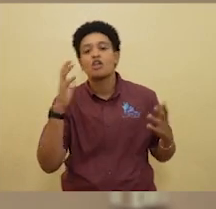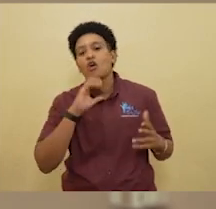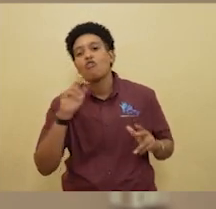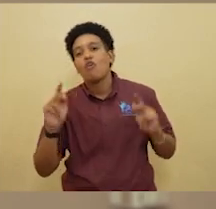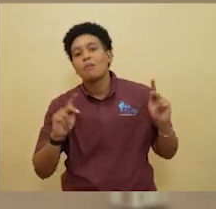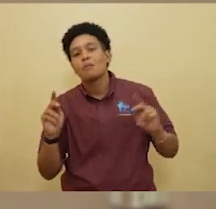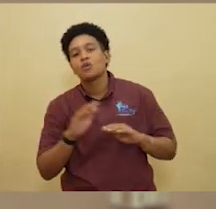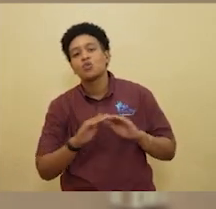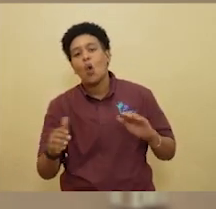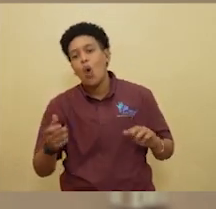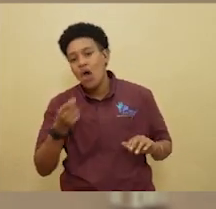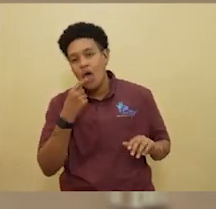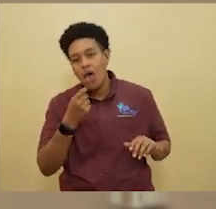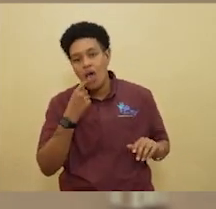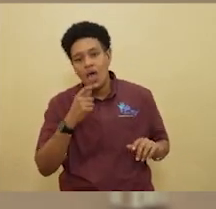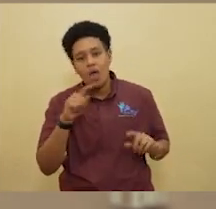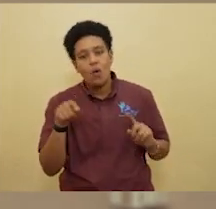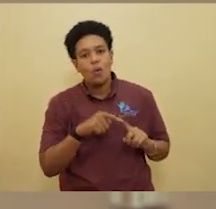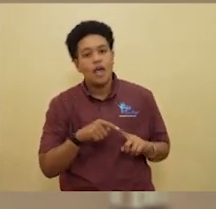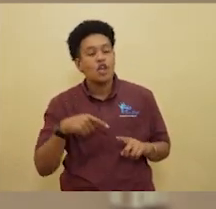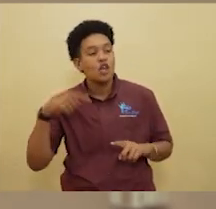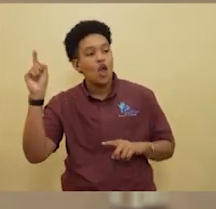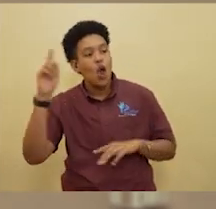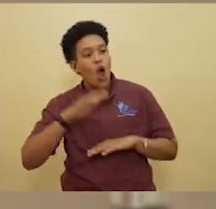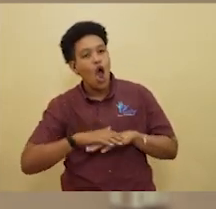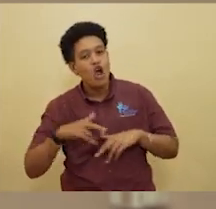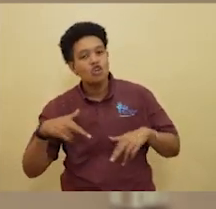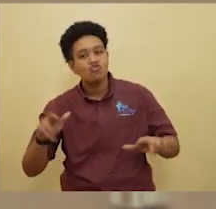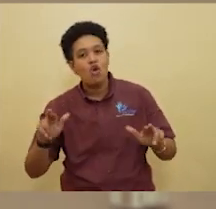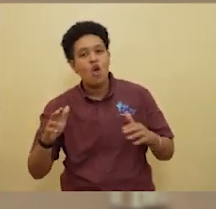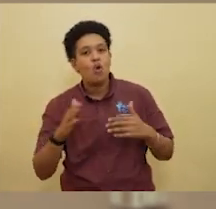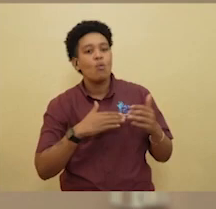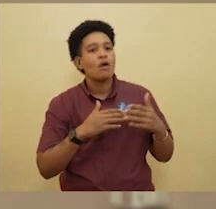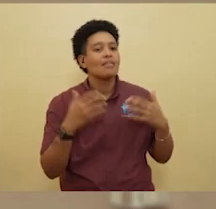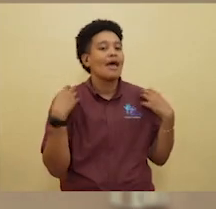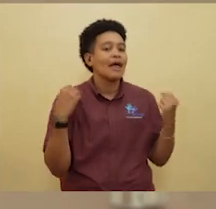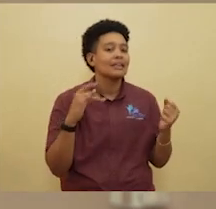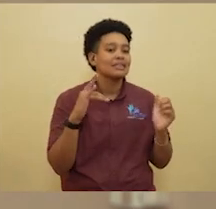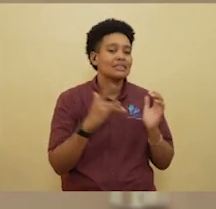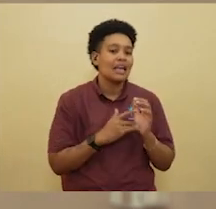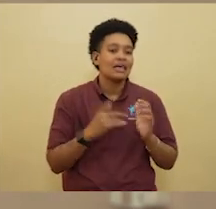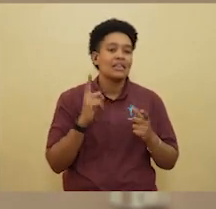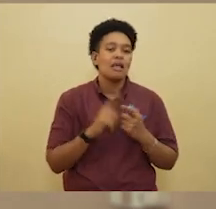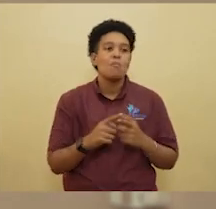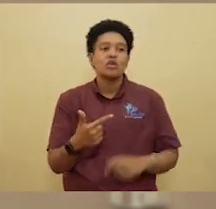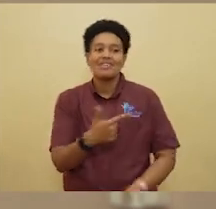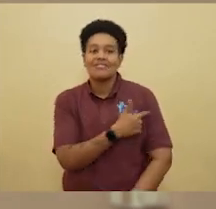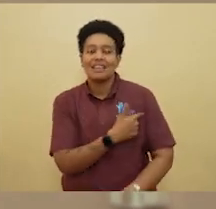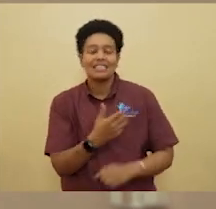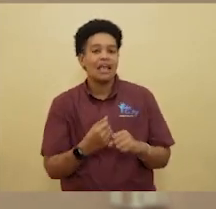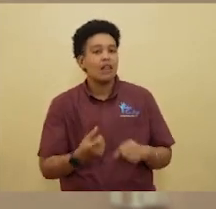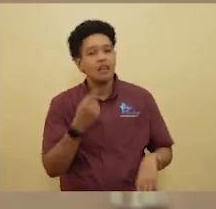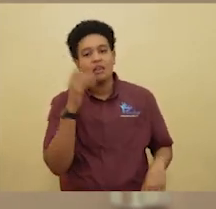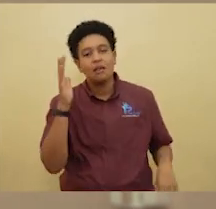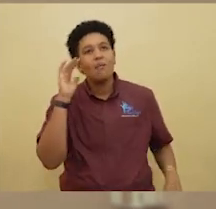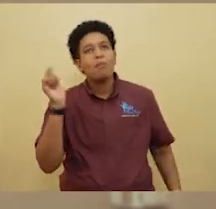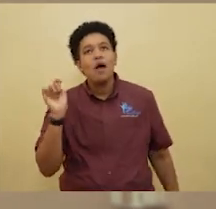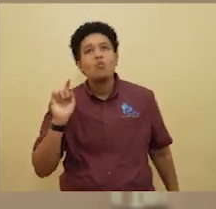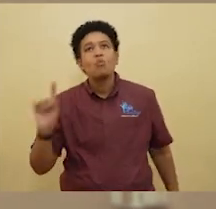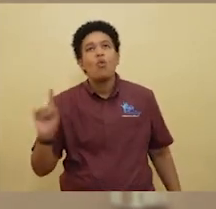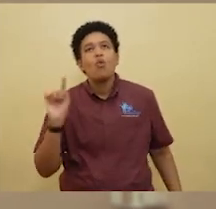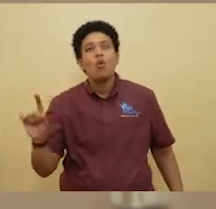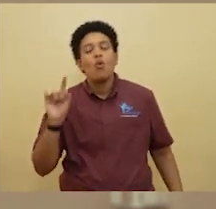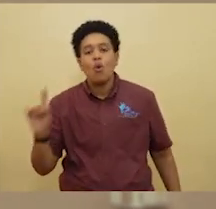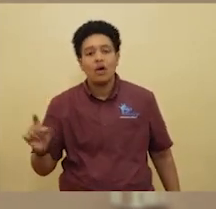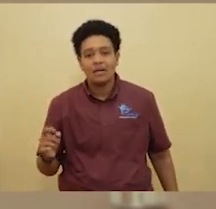not take their medication when they're going out, whether it's to the health center, and to get a vaccine. It will be okay